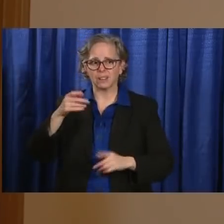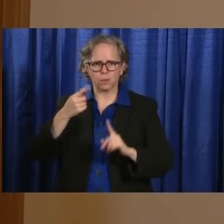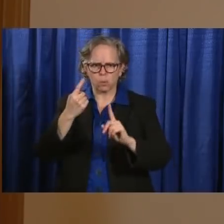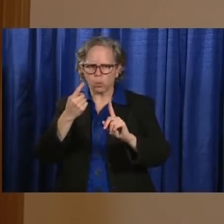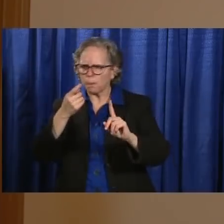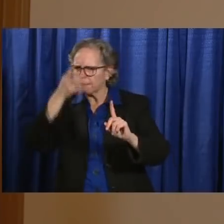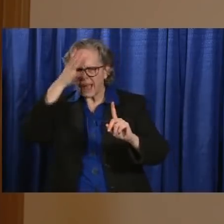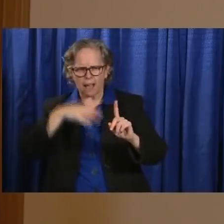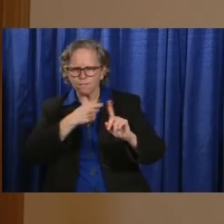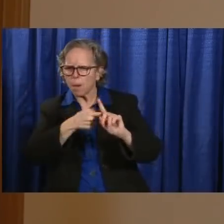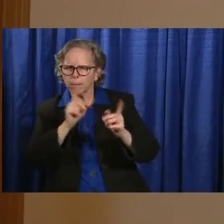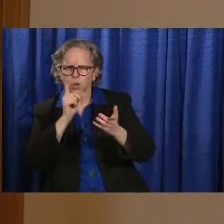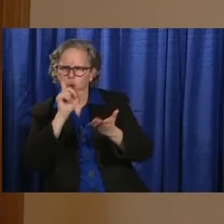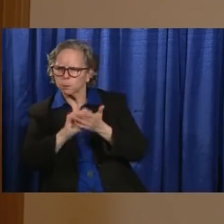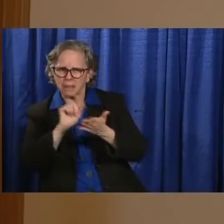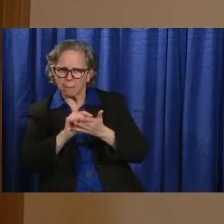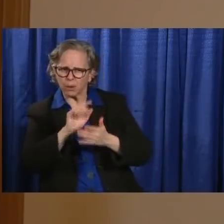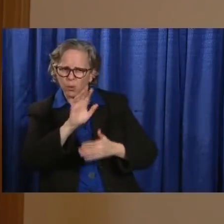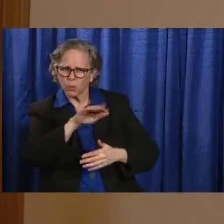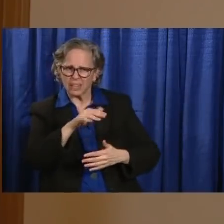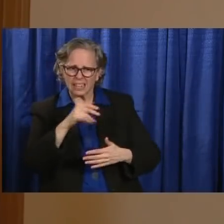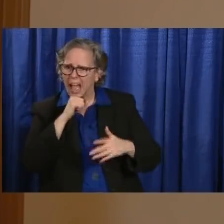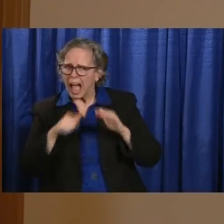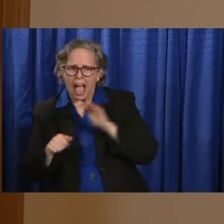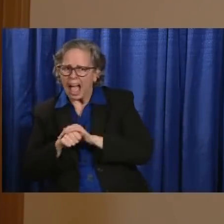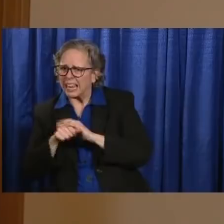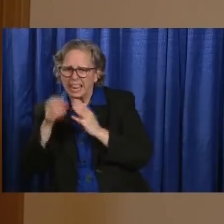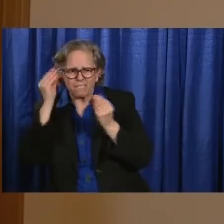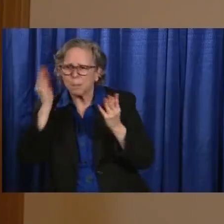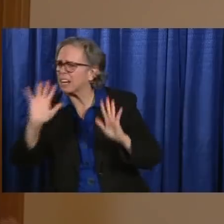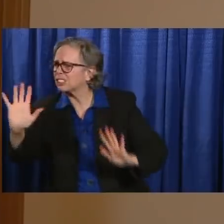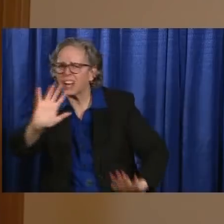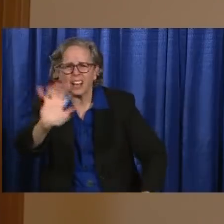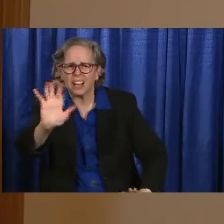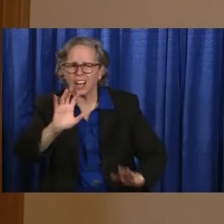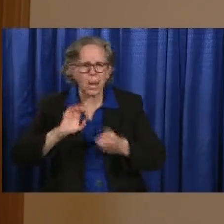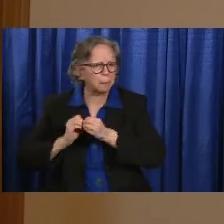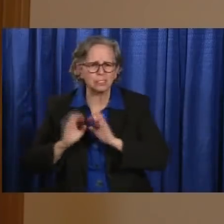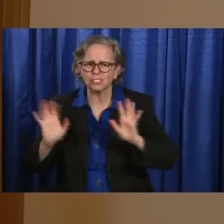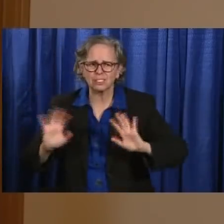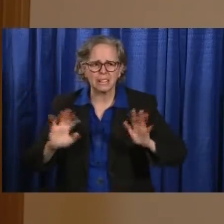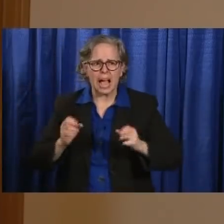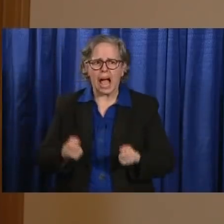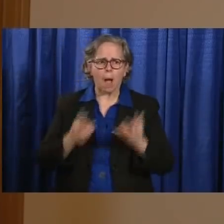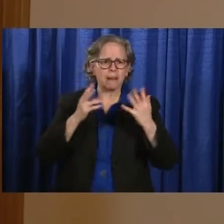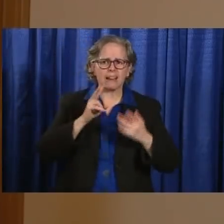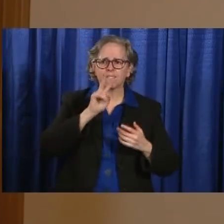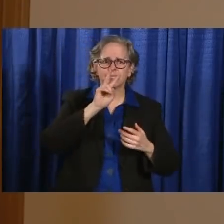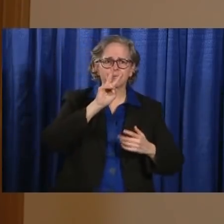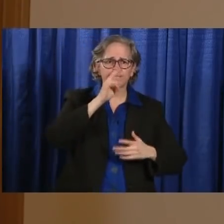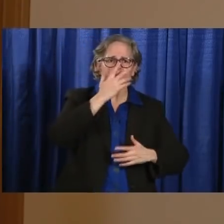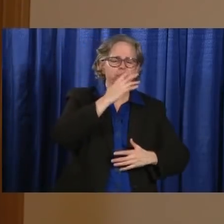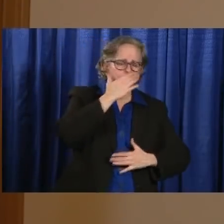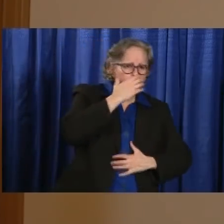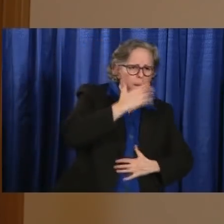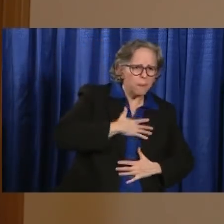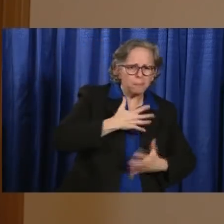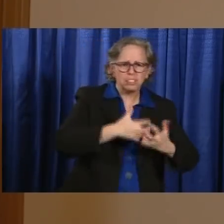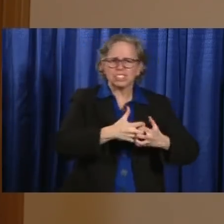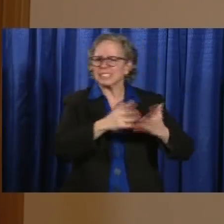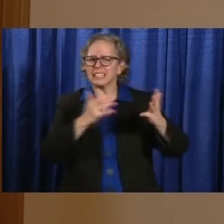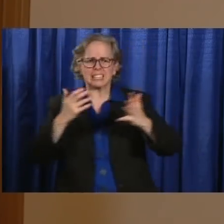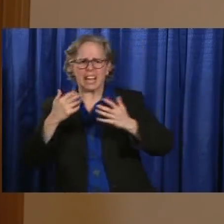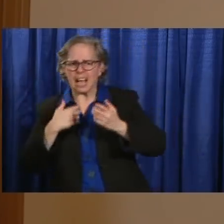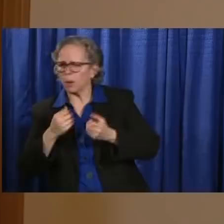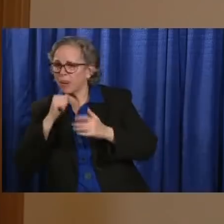or anything. I cannot tell you how absolutely difficult. I know other states are throwing out numbers. They're not of the accuracy and